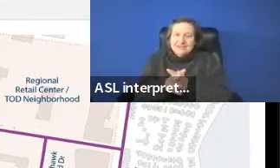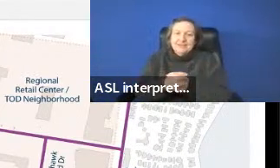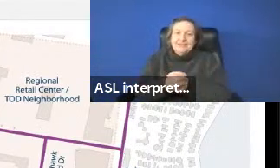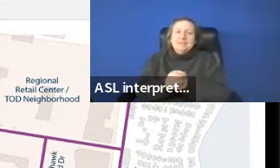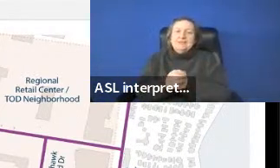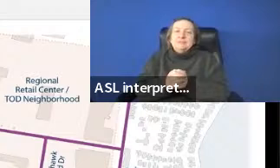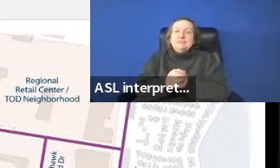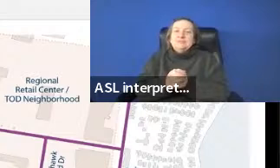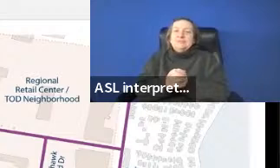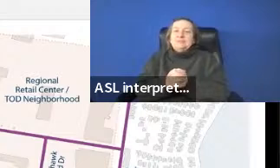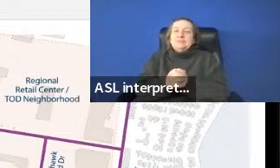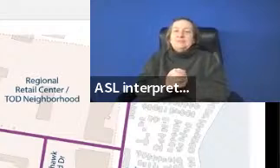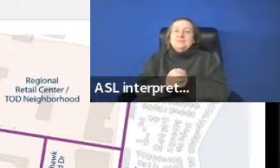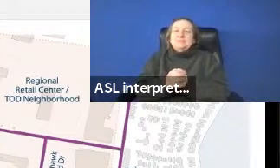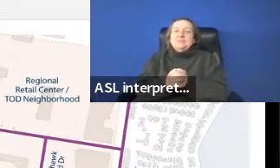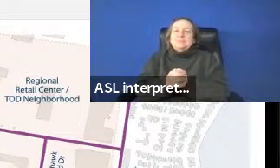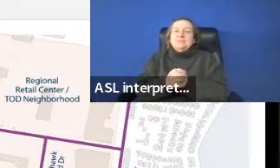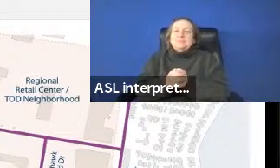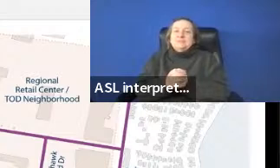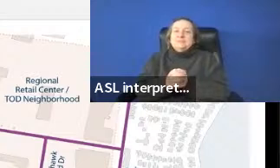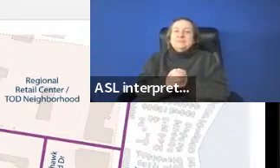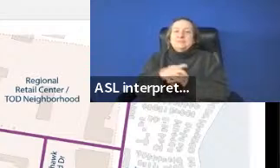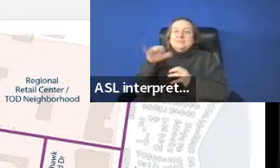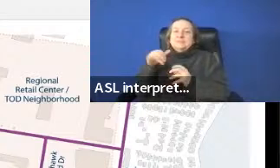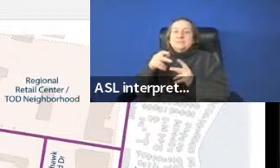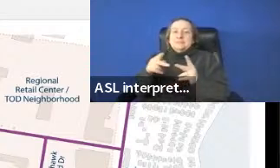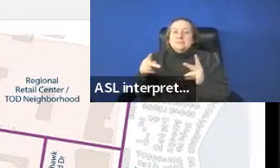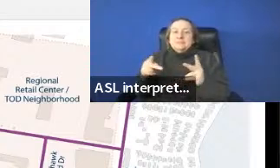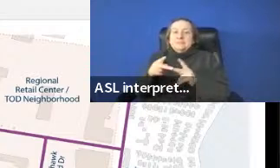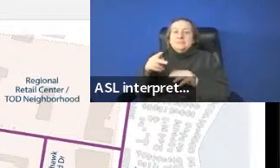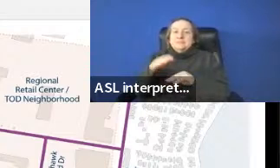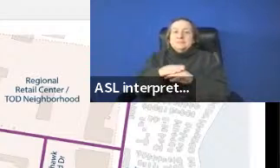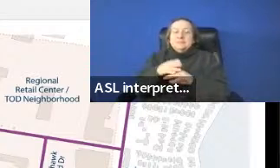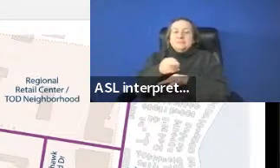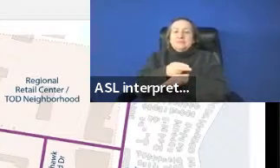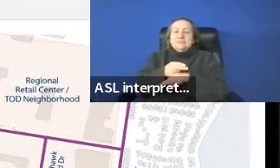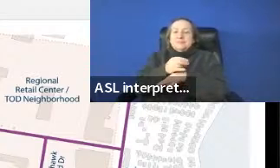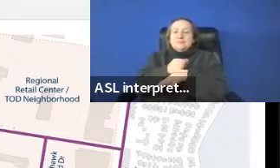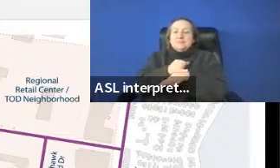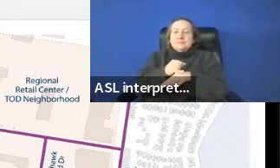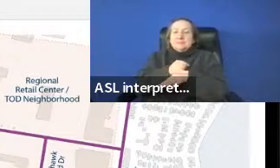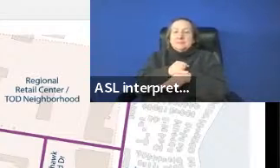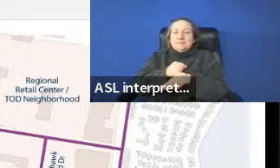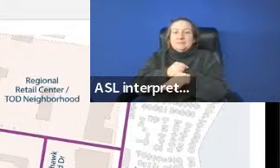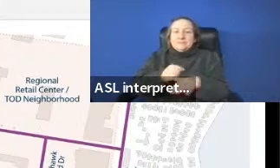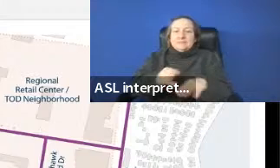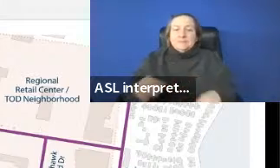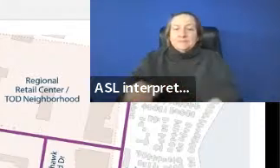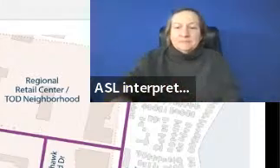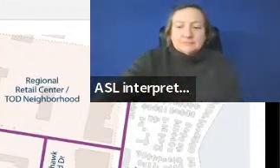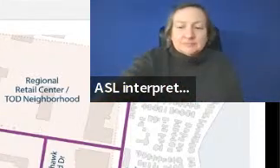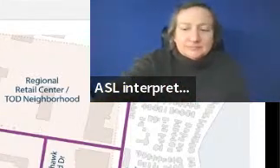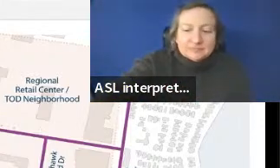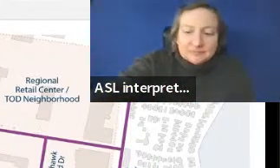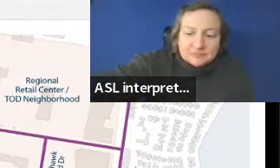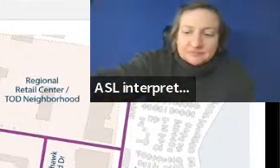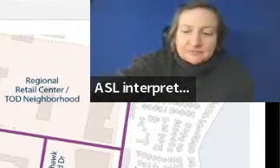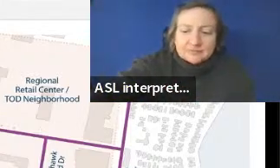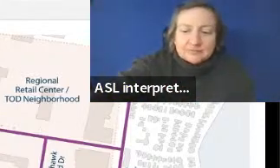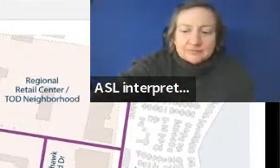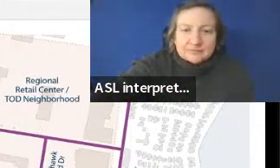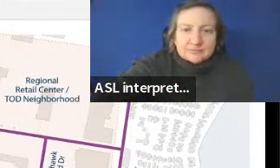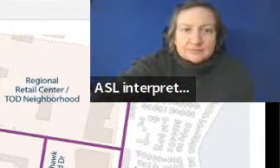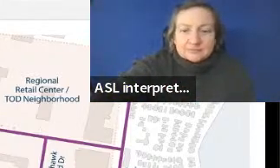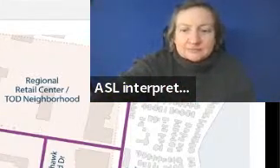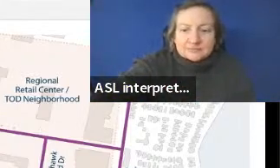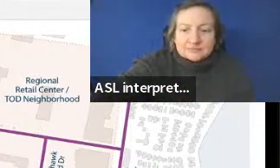At that location, so on the north side of Hayden Island, it is starting to climb because we need to get over the main channel